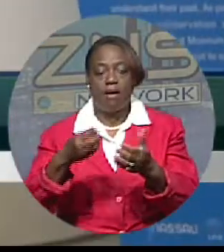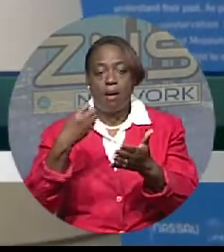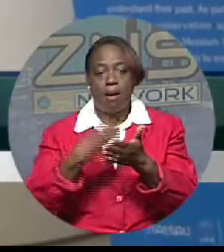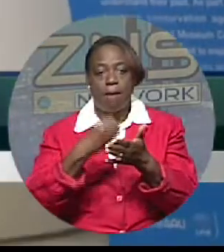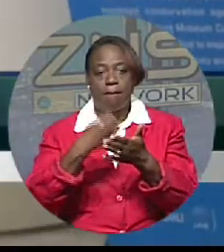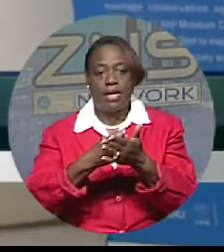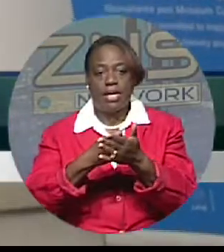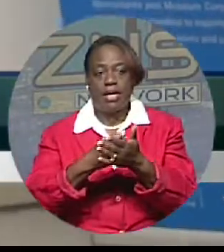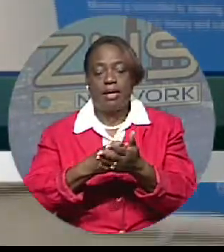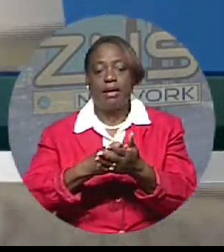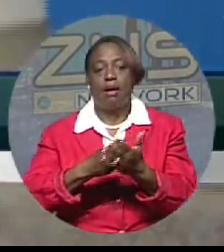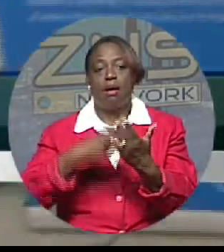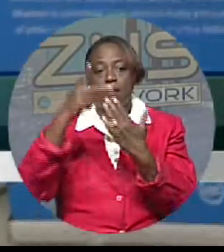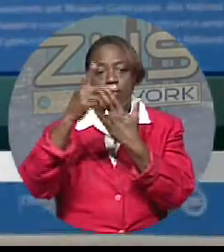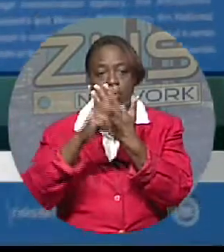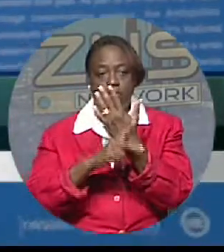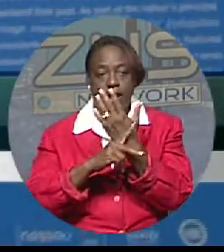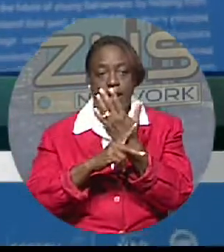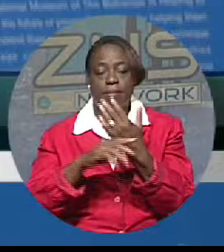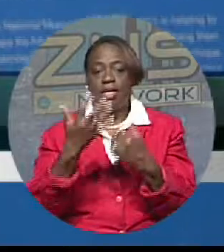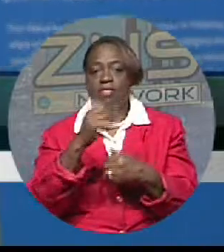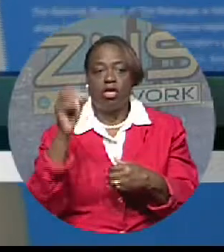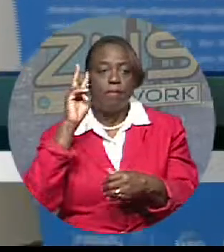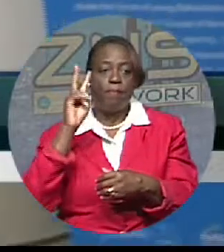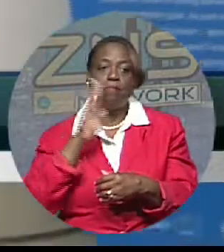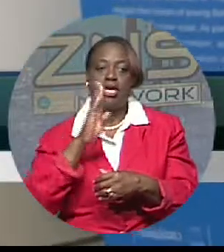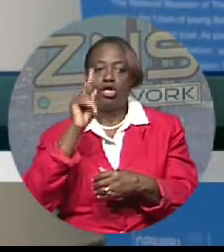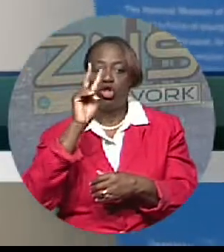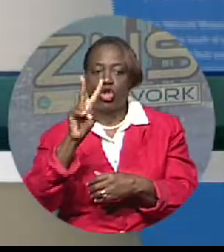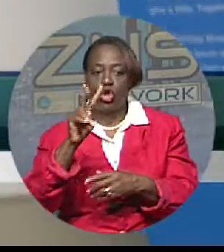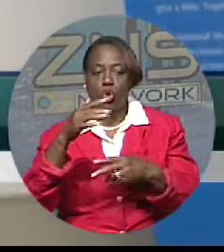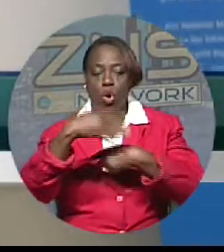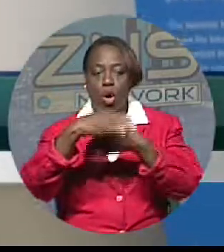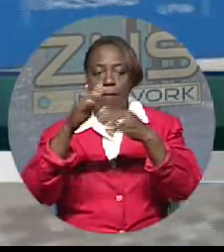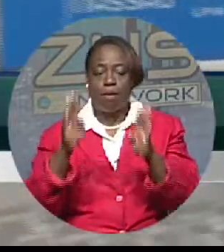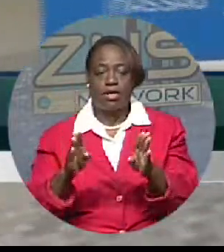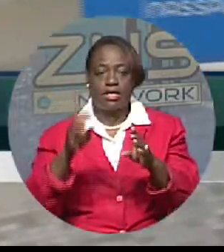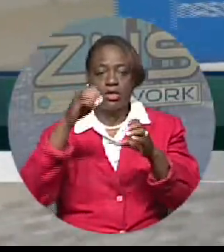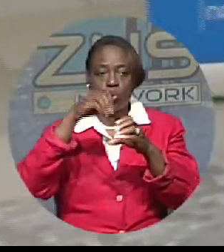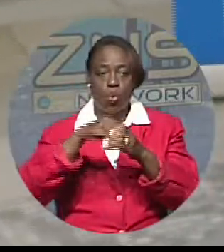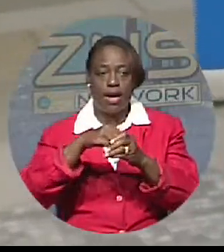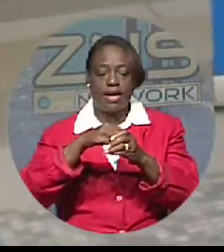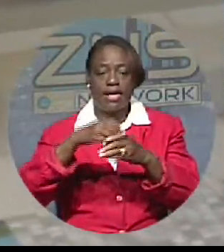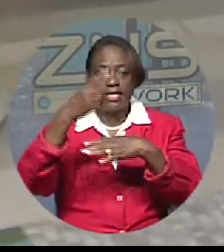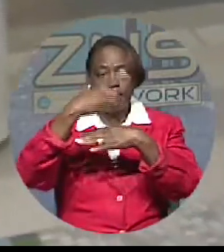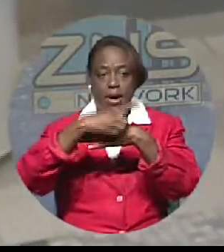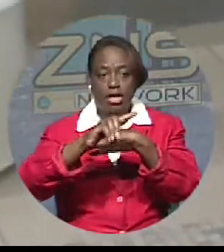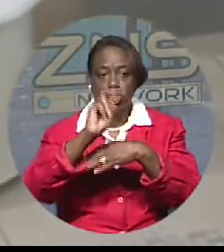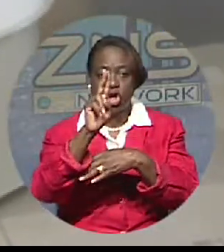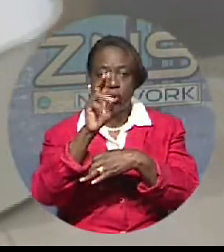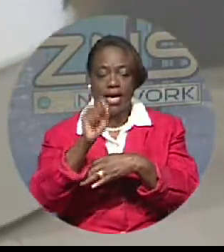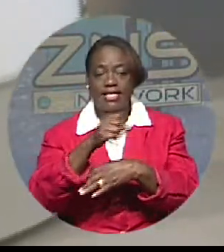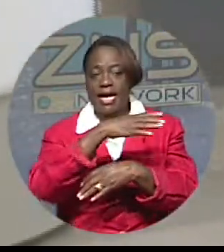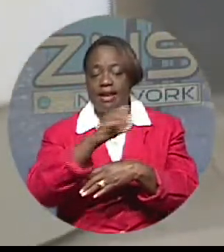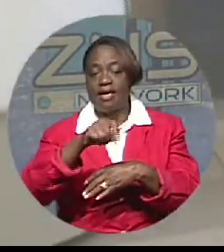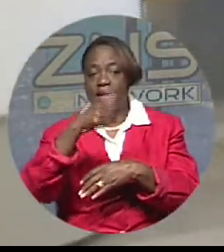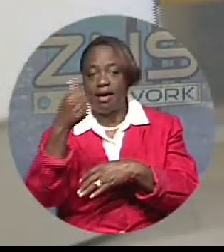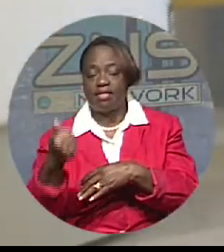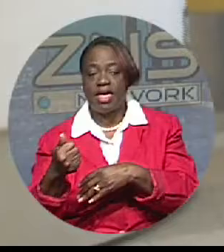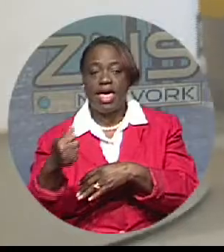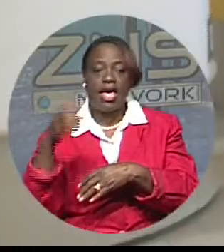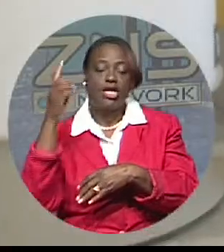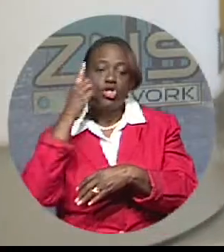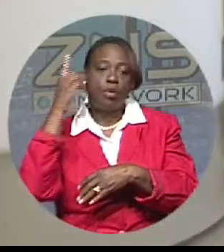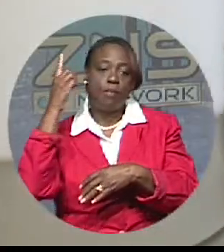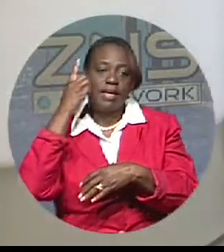two boxes, one placed in the U.S. departures terminal and the other in the domestic terminal. Every quarter, 2 local charities will benefit from